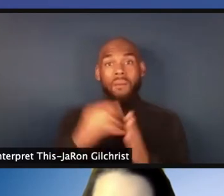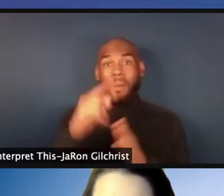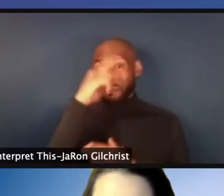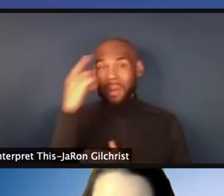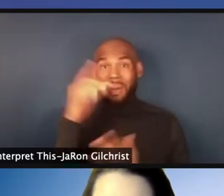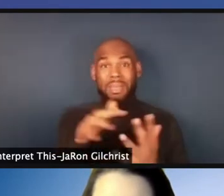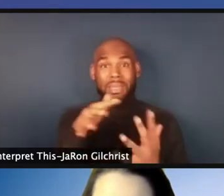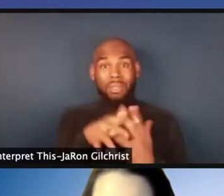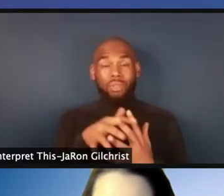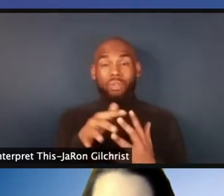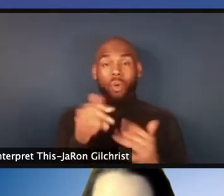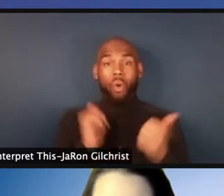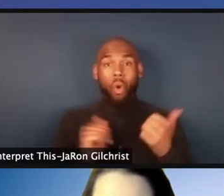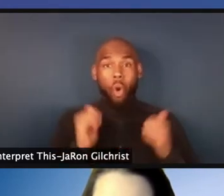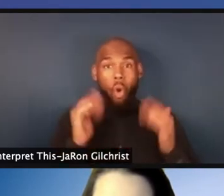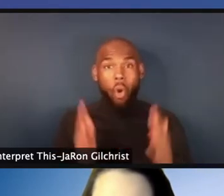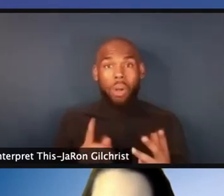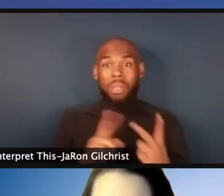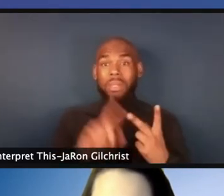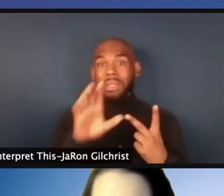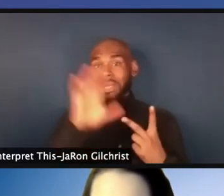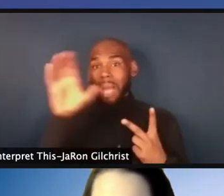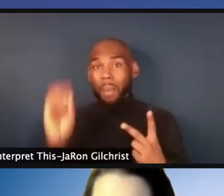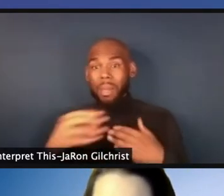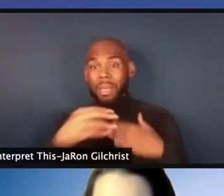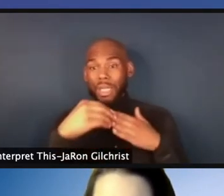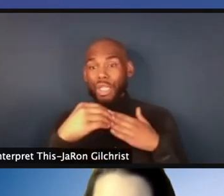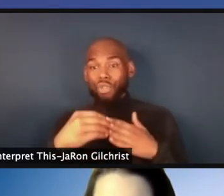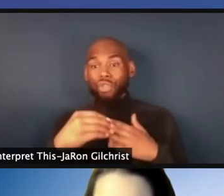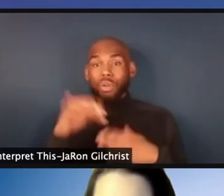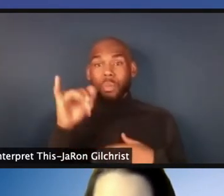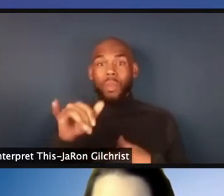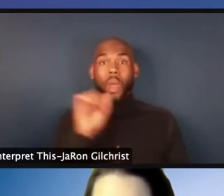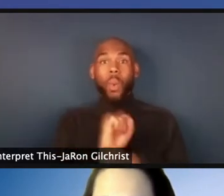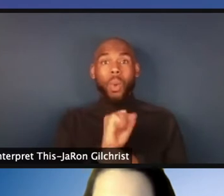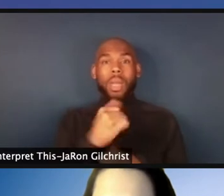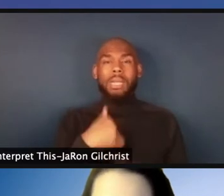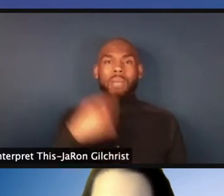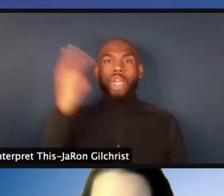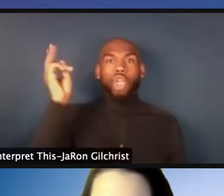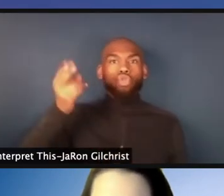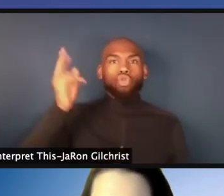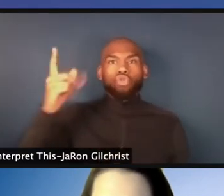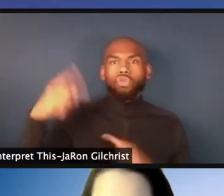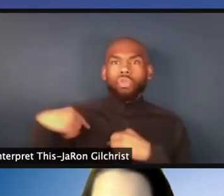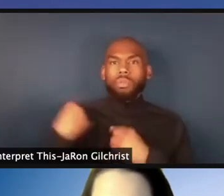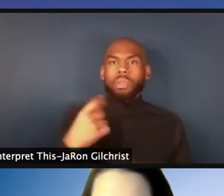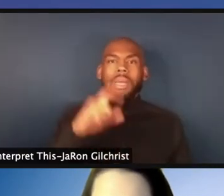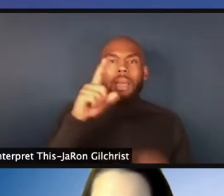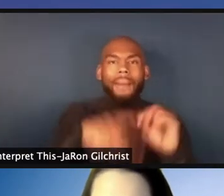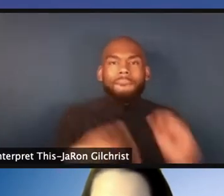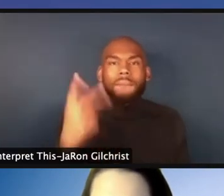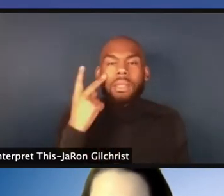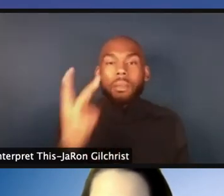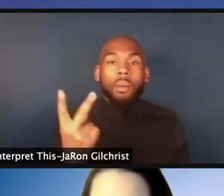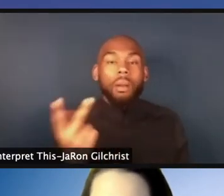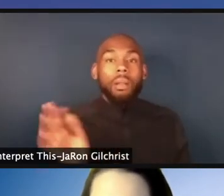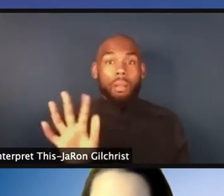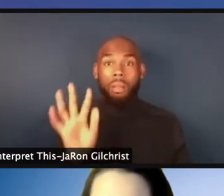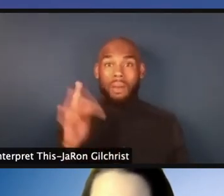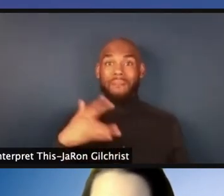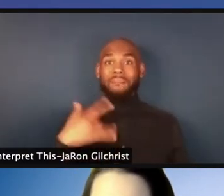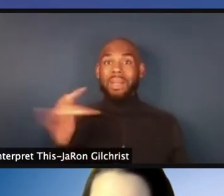artists, companies, leadership, and that work has been historically made invisible. So first, it feels like a major act